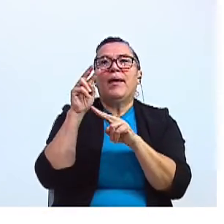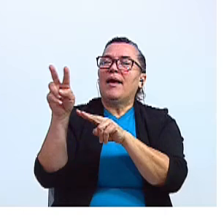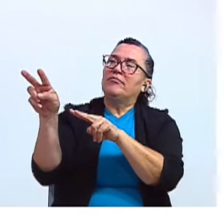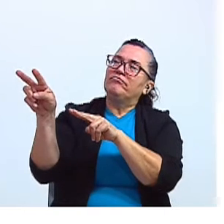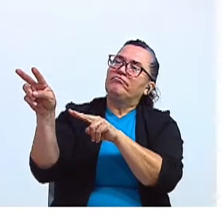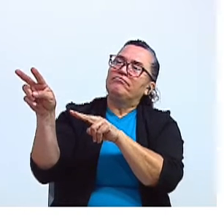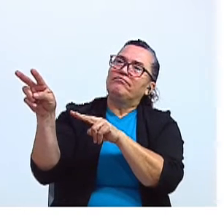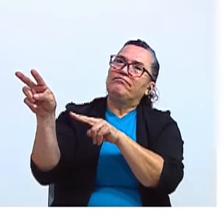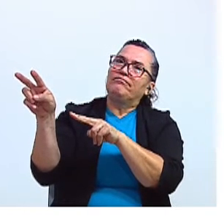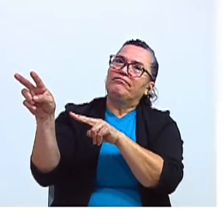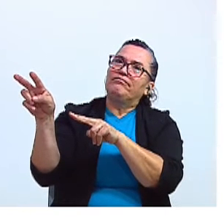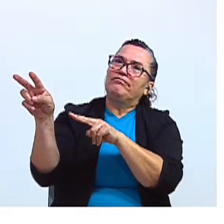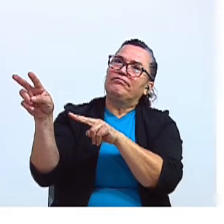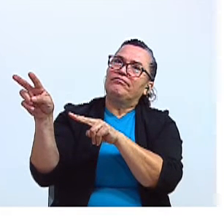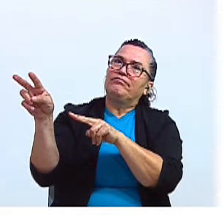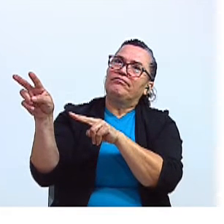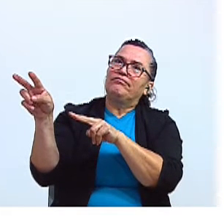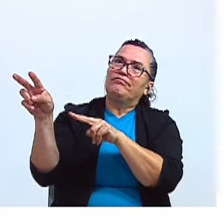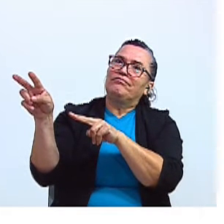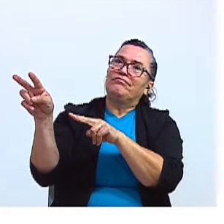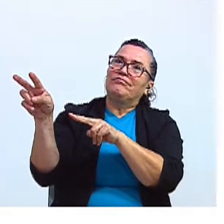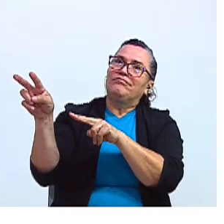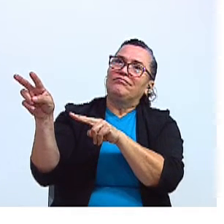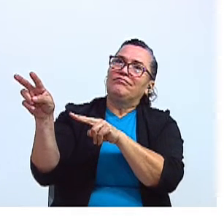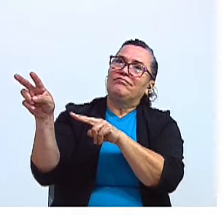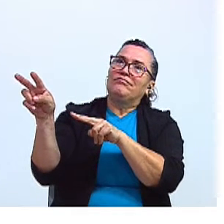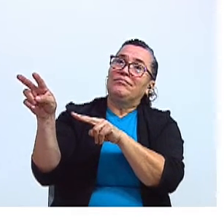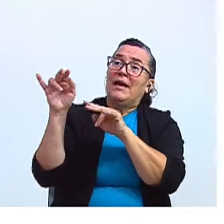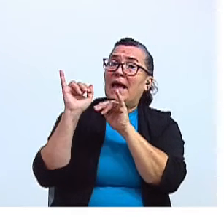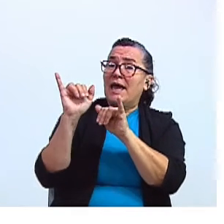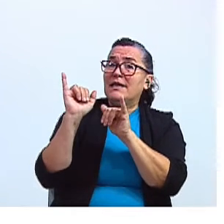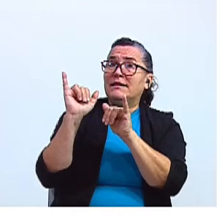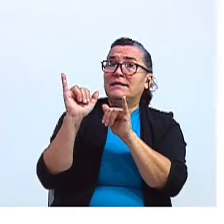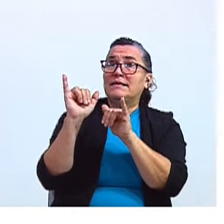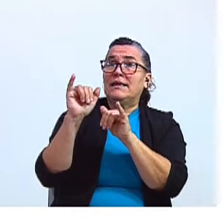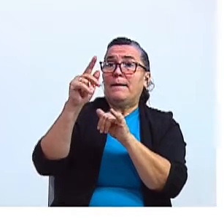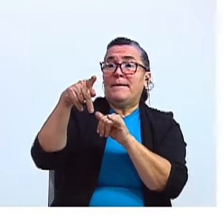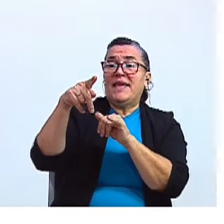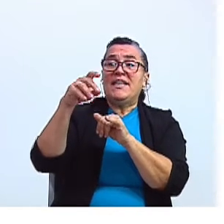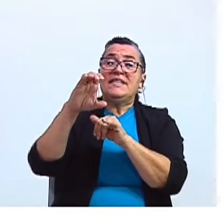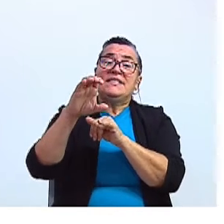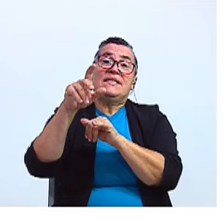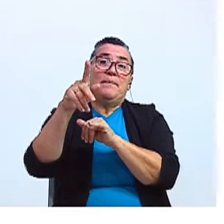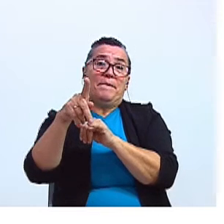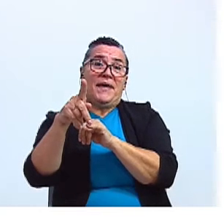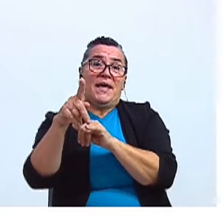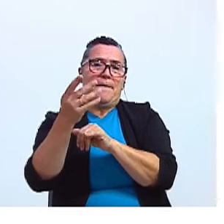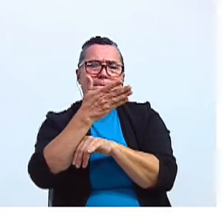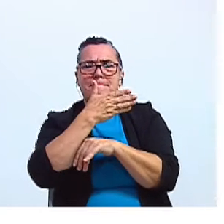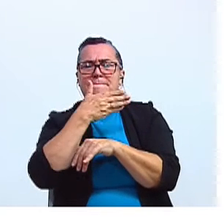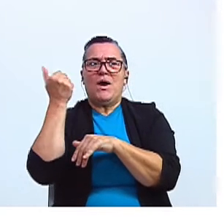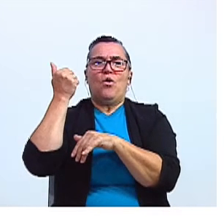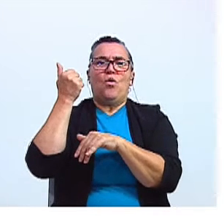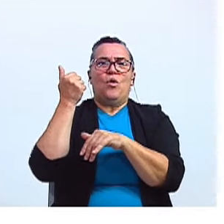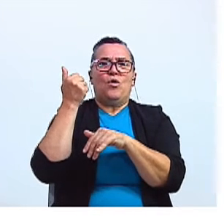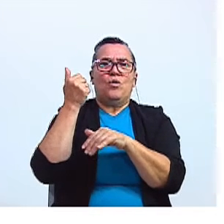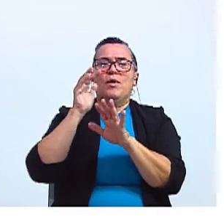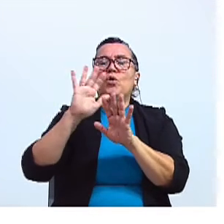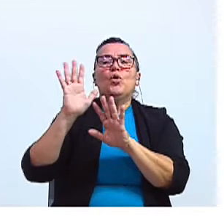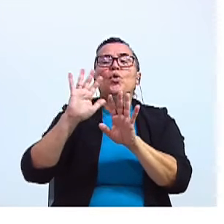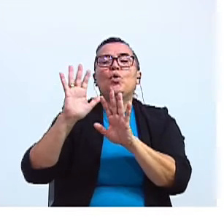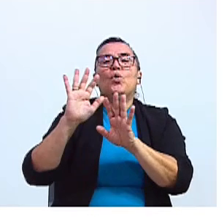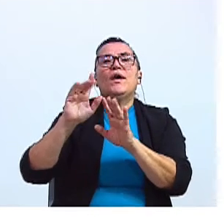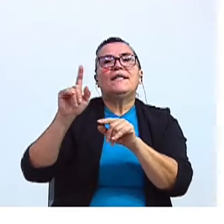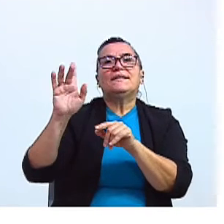Okay, this is the best PCP you could ever get. Okay, no, what we are